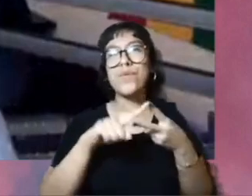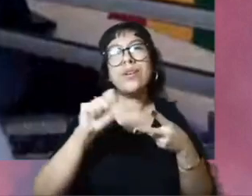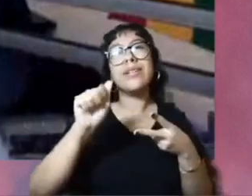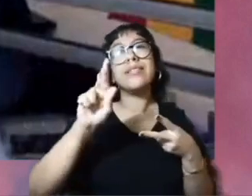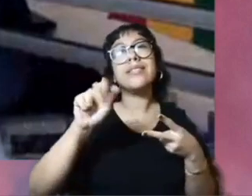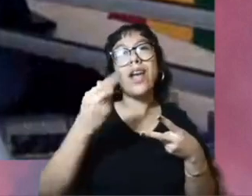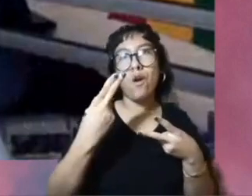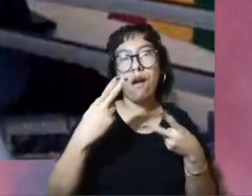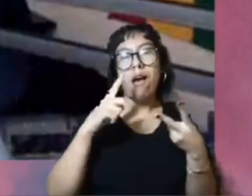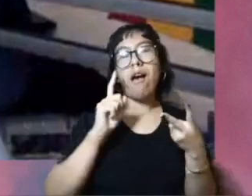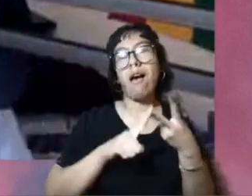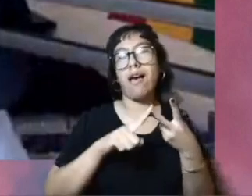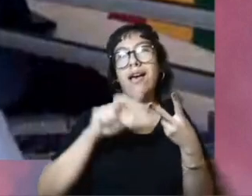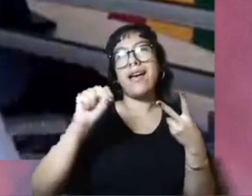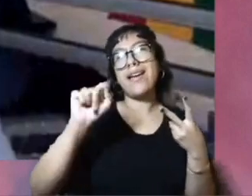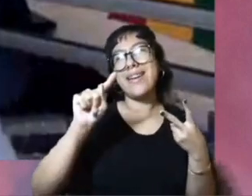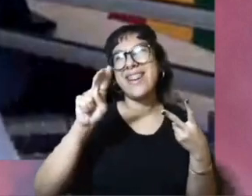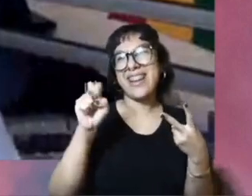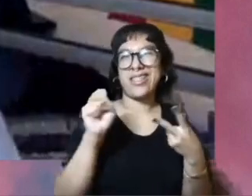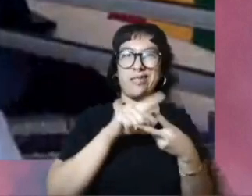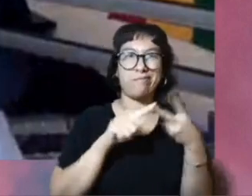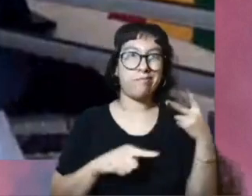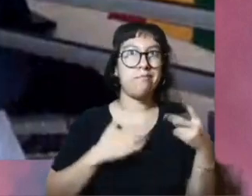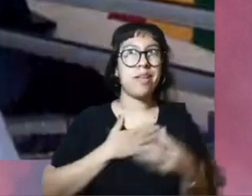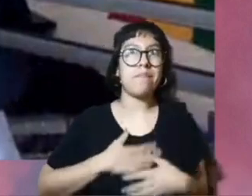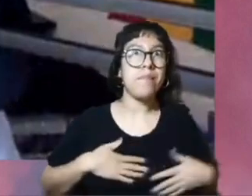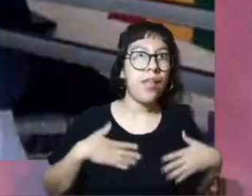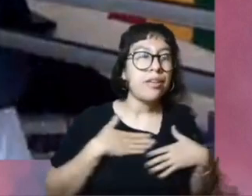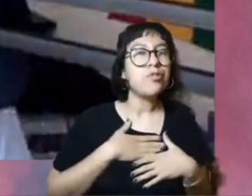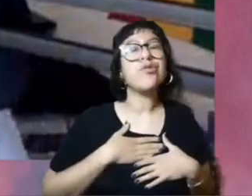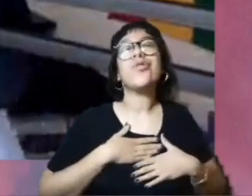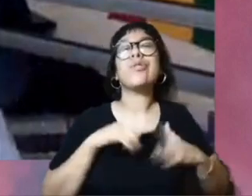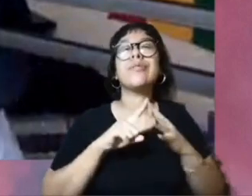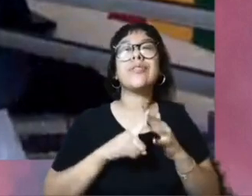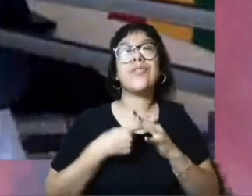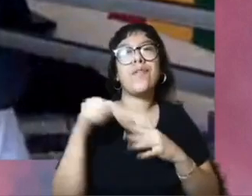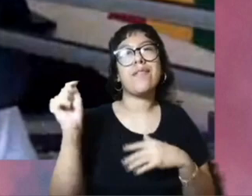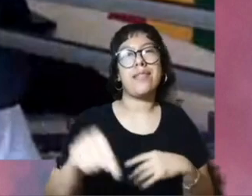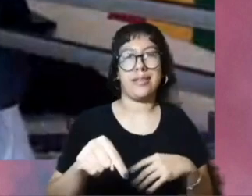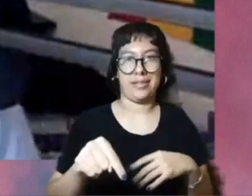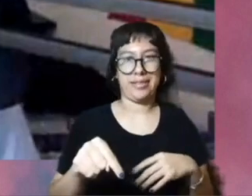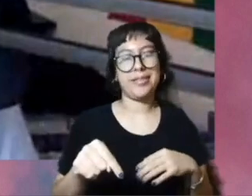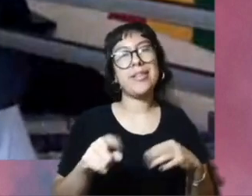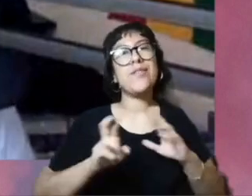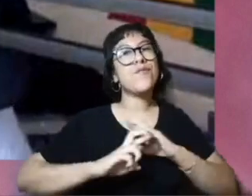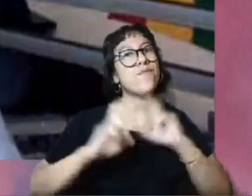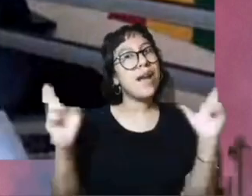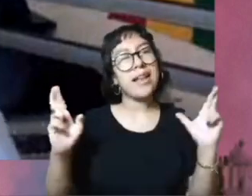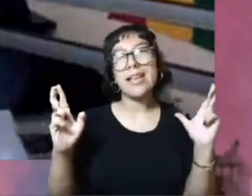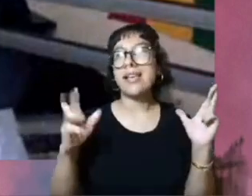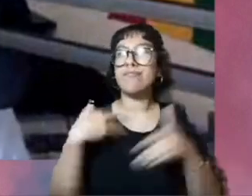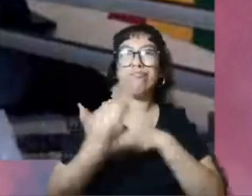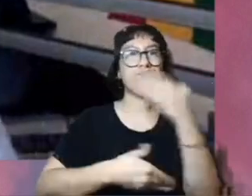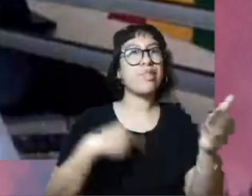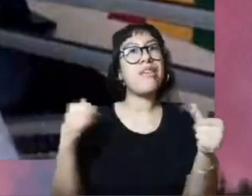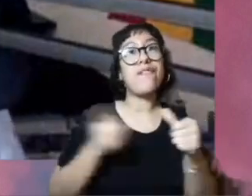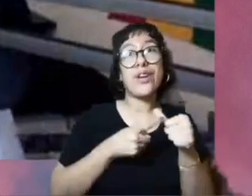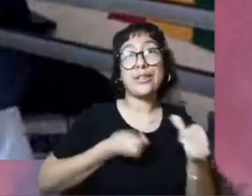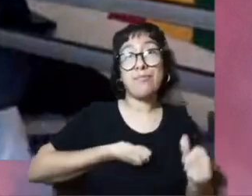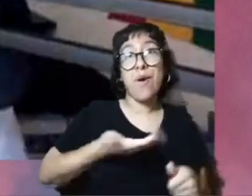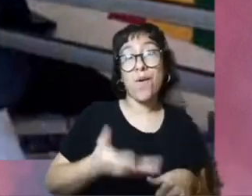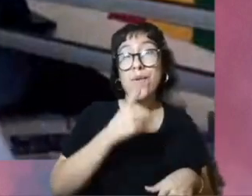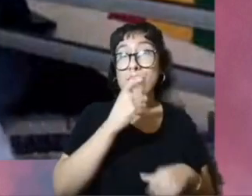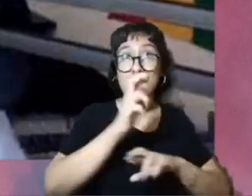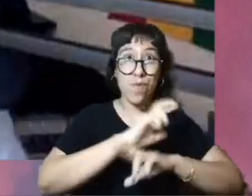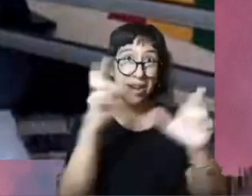Marshall. So it is my pleasure to get this thing started, to get us going with the first poet of the night. If